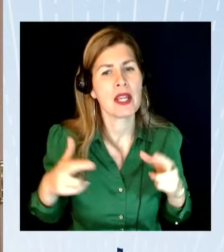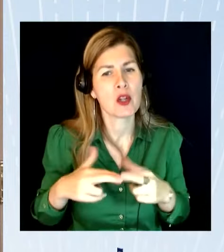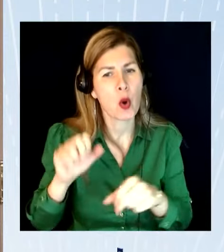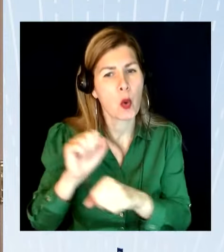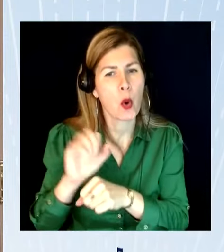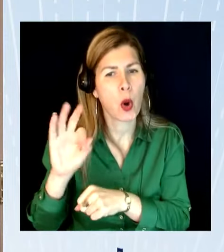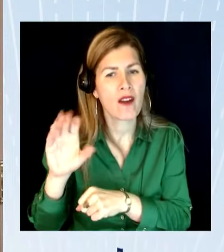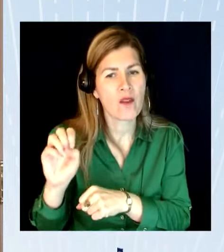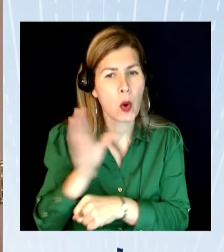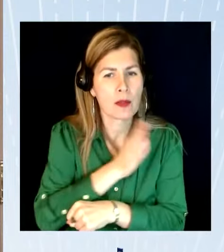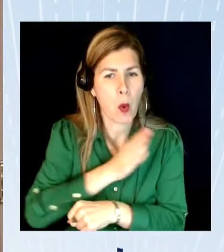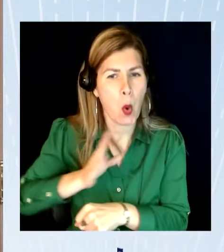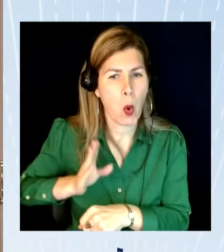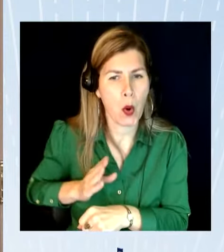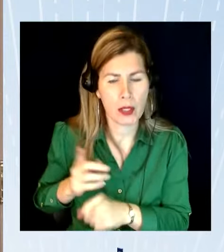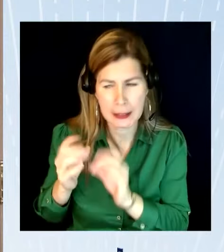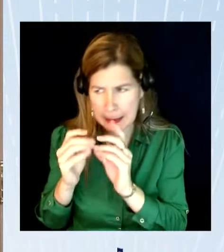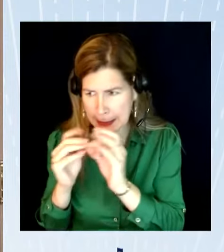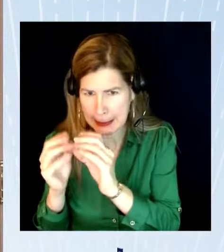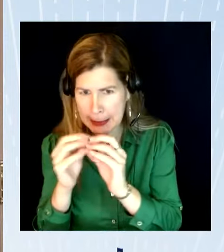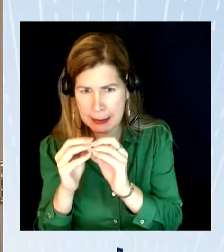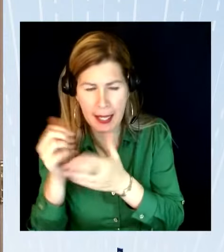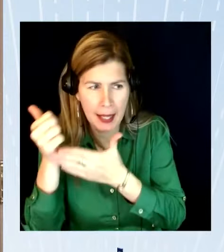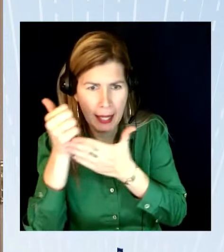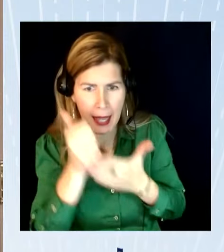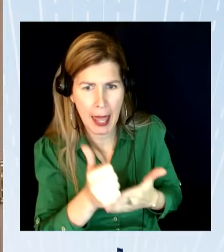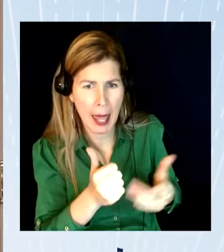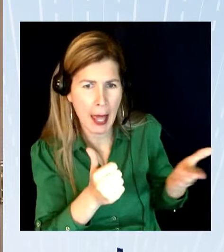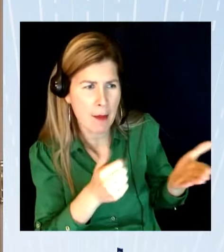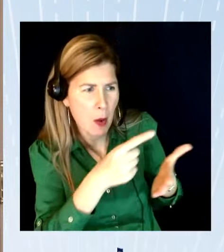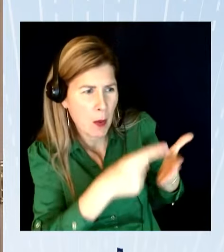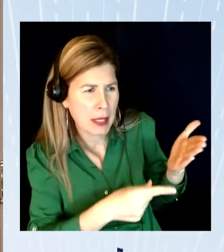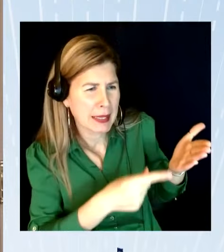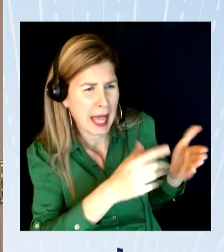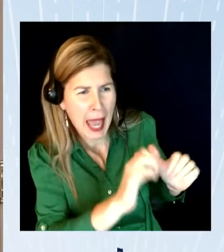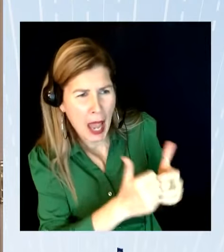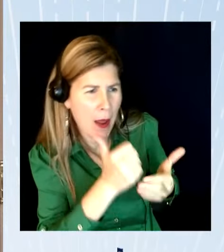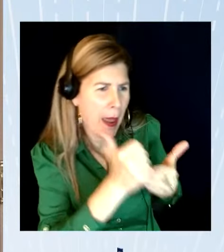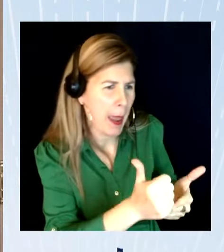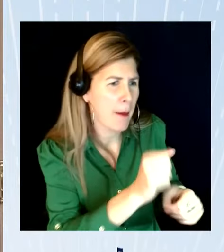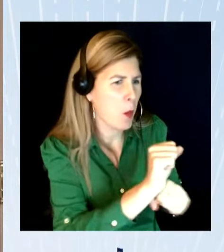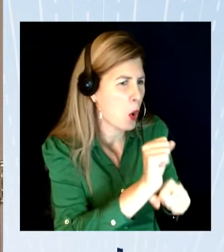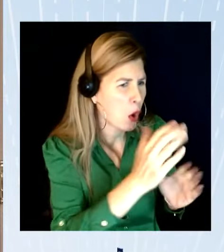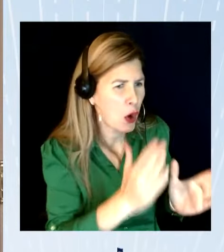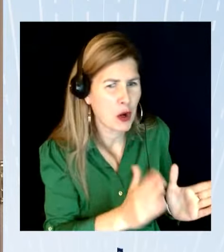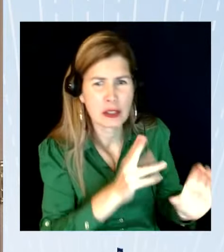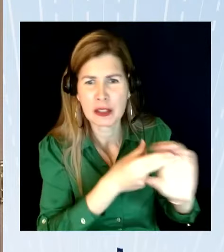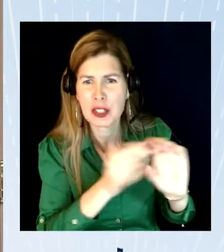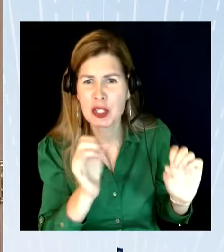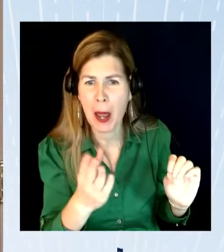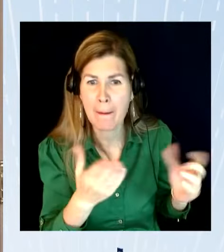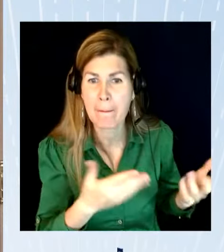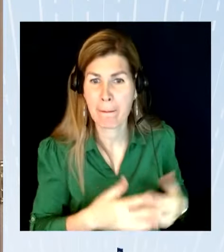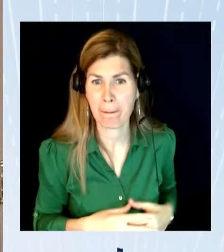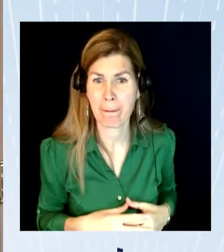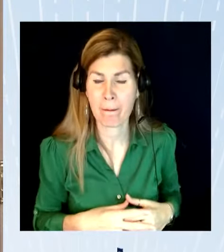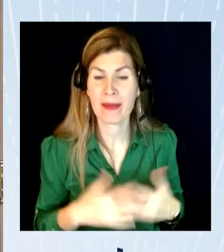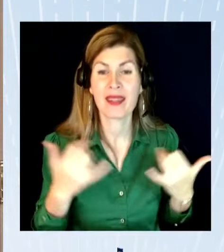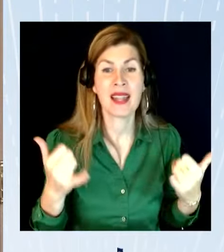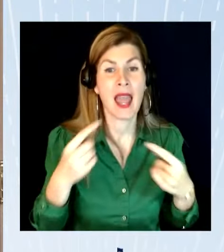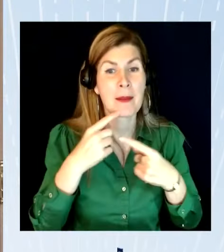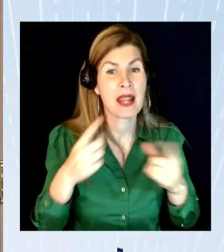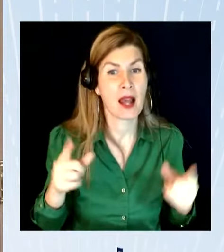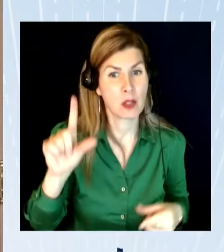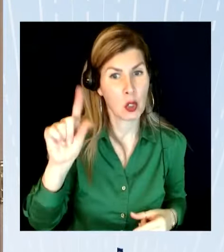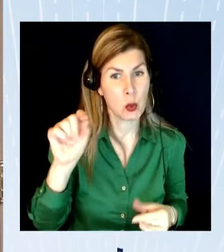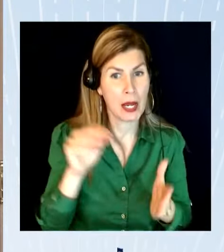takes a new approach to addressing some of these deep inequalities of race and geography. Today, I'm announcing a $20